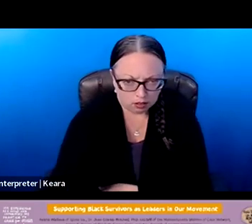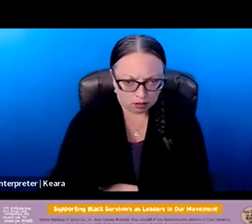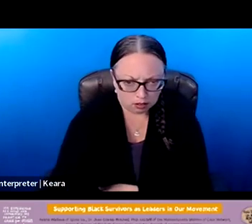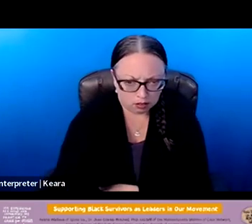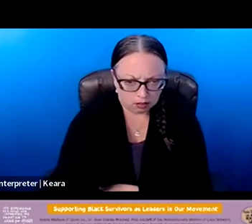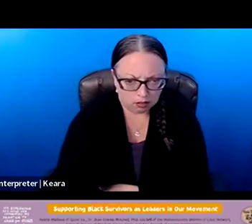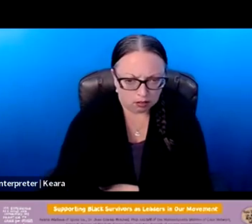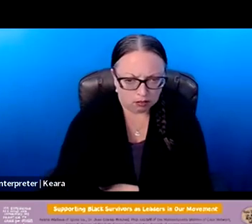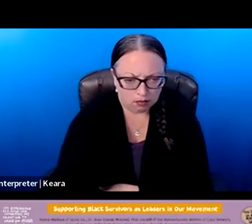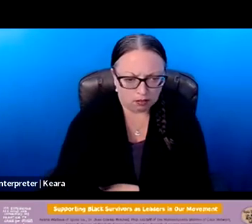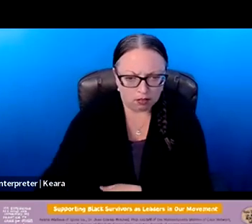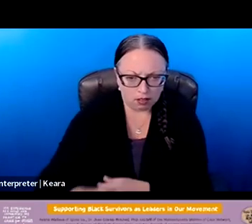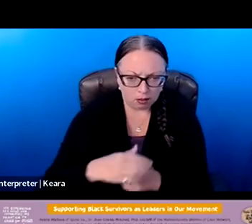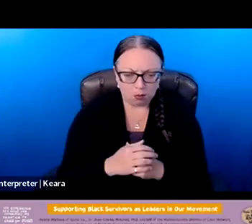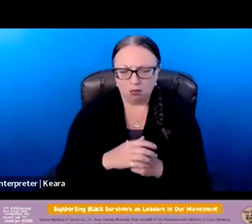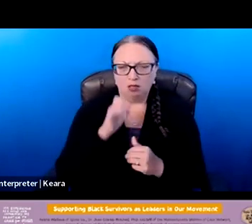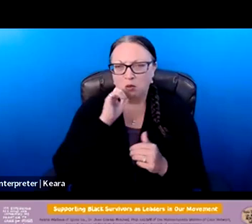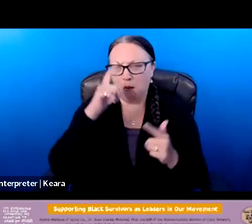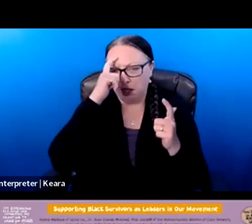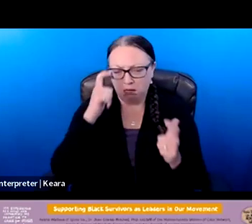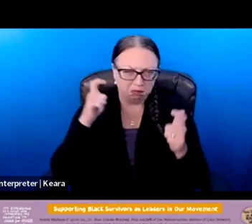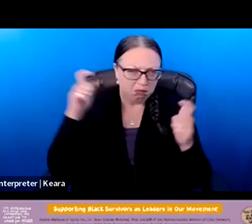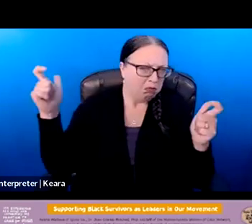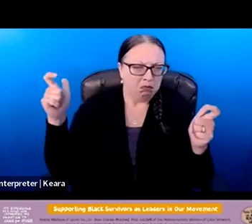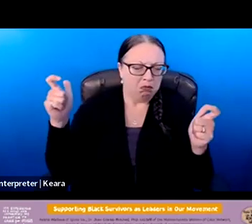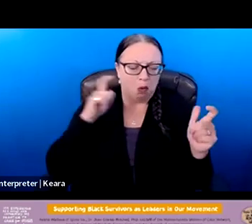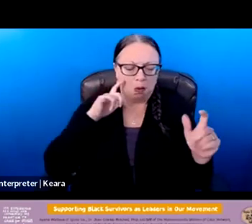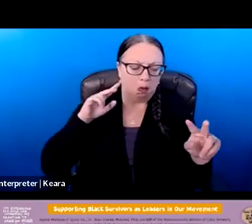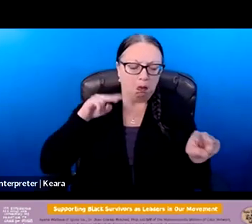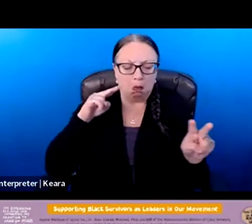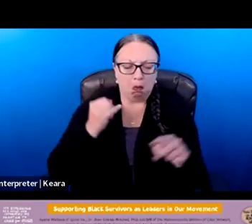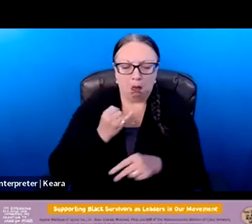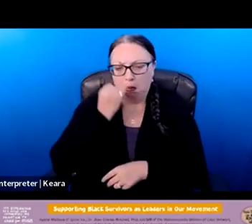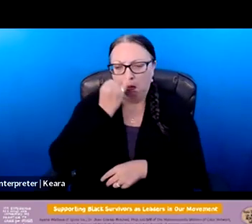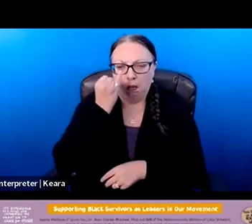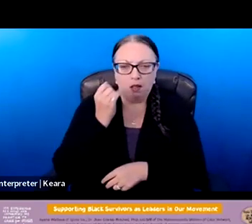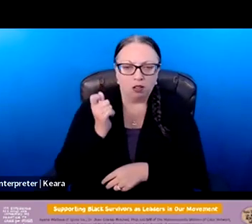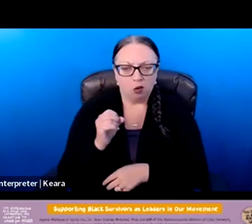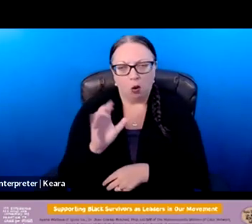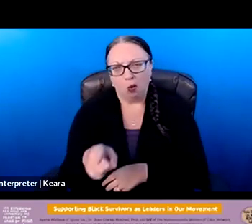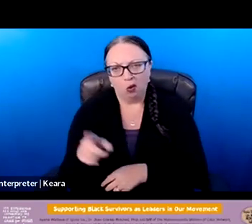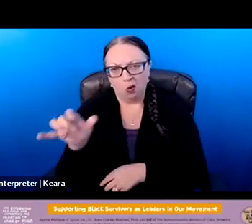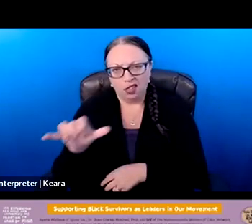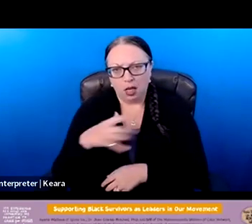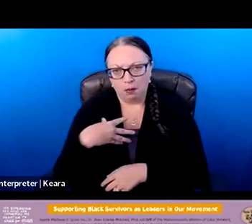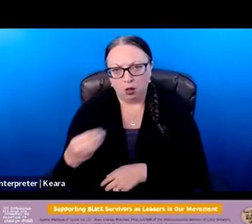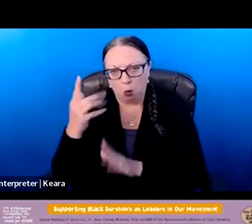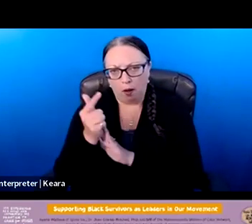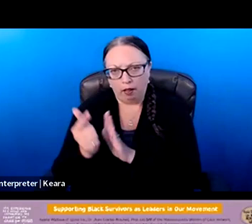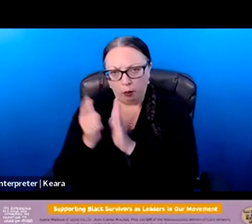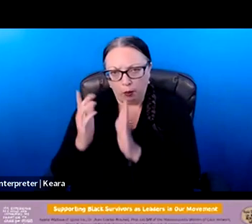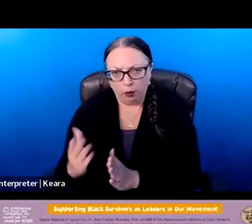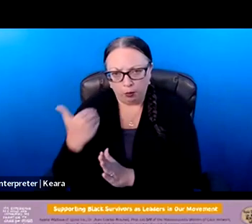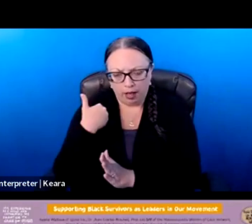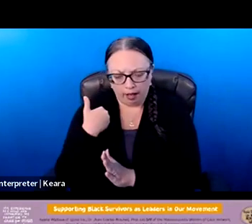stigmatizing anyone, without being pretentious, without, for them we can feel like, oh, you're just like the white lawyers that we have. Our church people always say, you